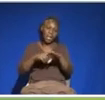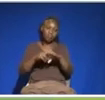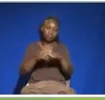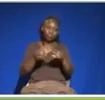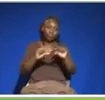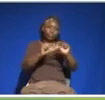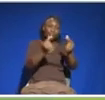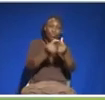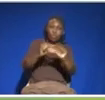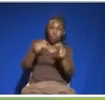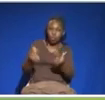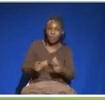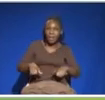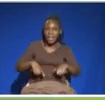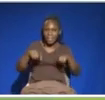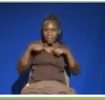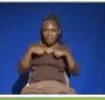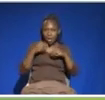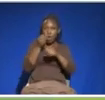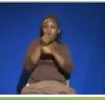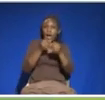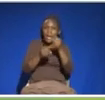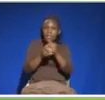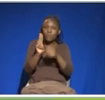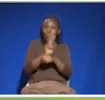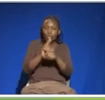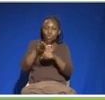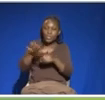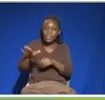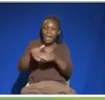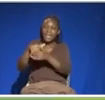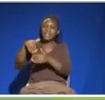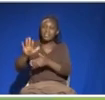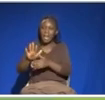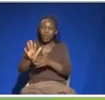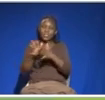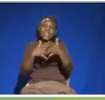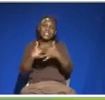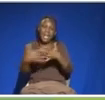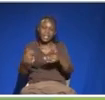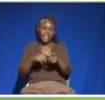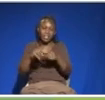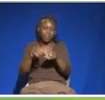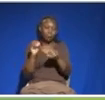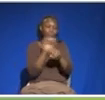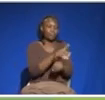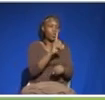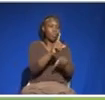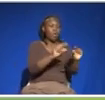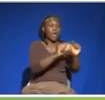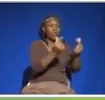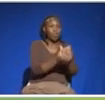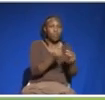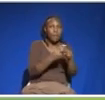living organisms, we use their external structures and we put them in one group known as